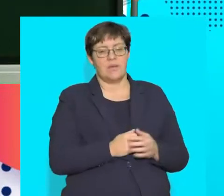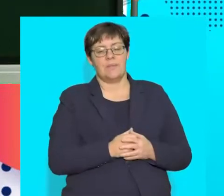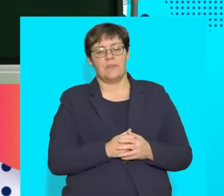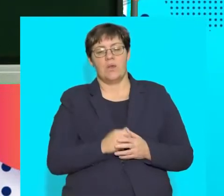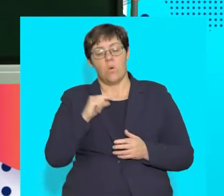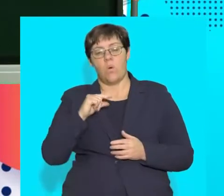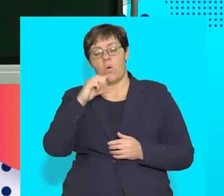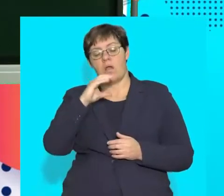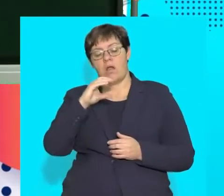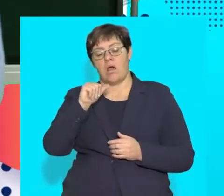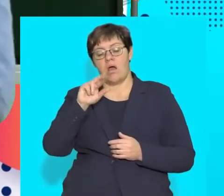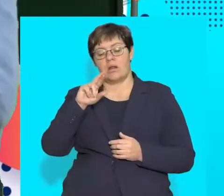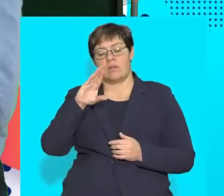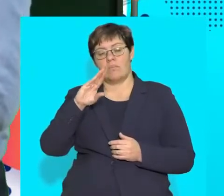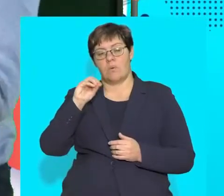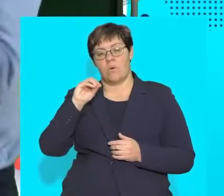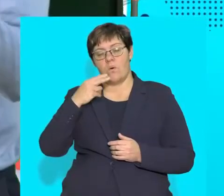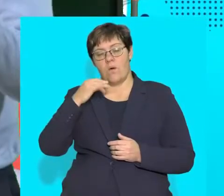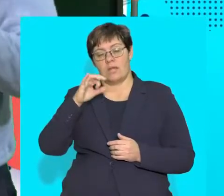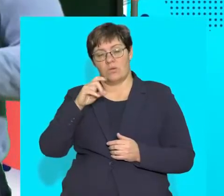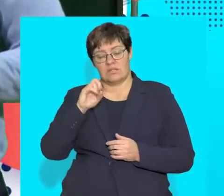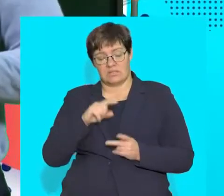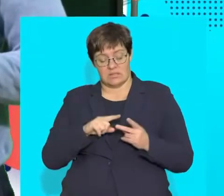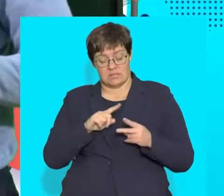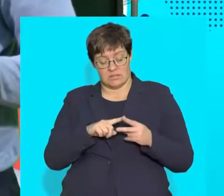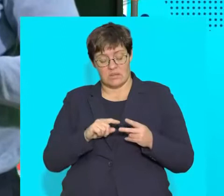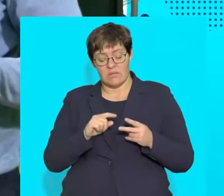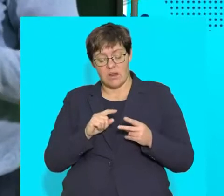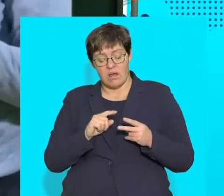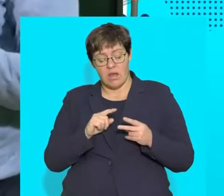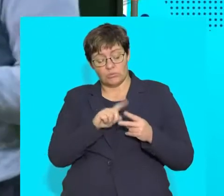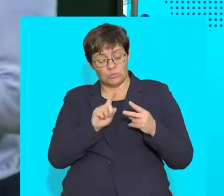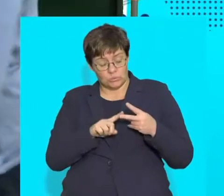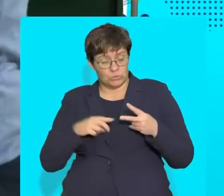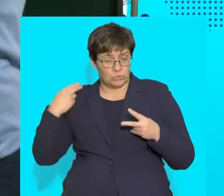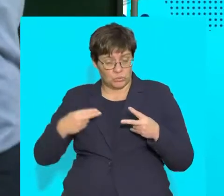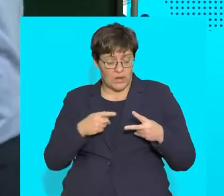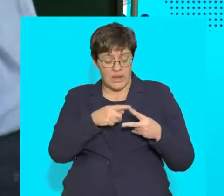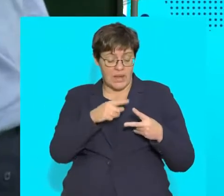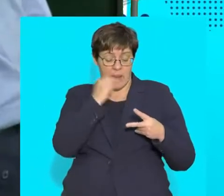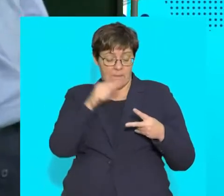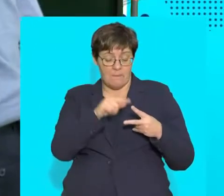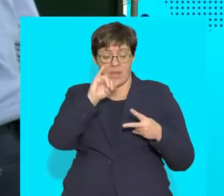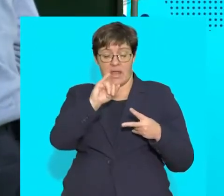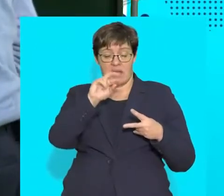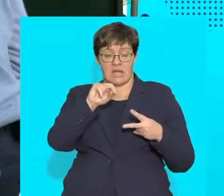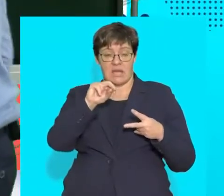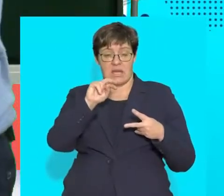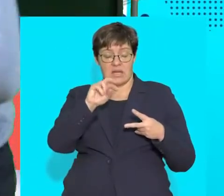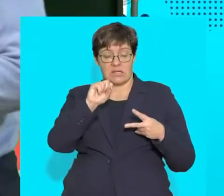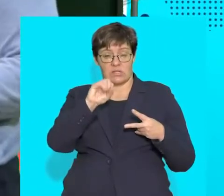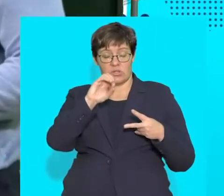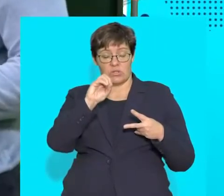carbohydrate. We now mention that there are two hormones that are produced. The one hormone is called insulin, and that's easy to